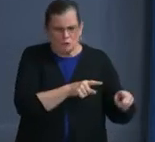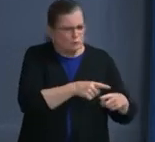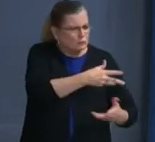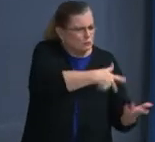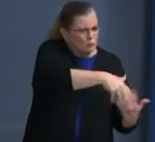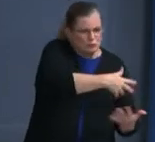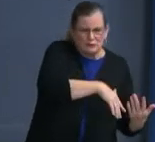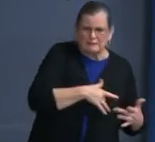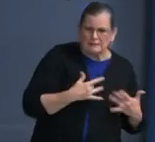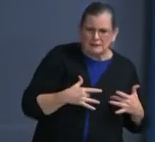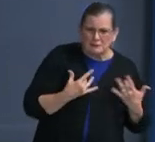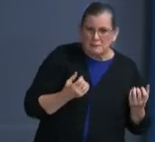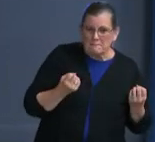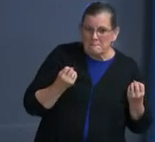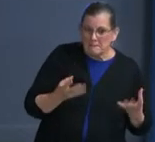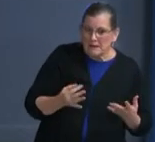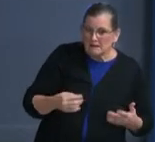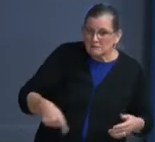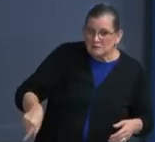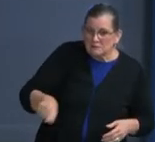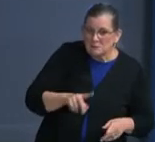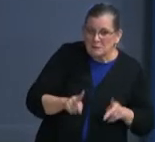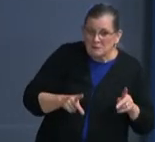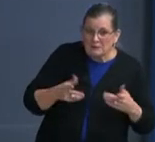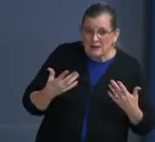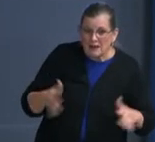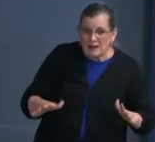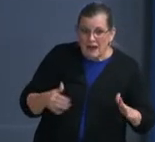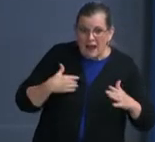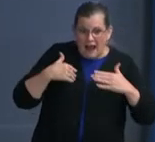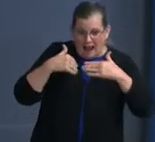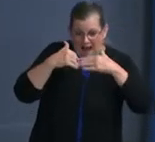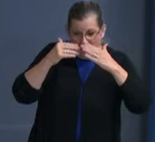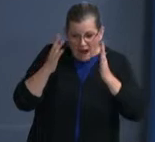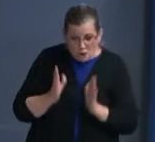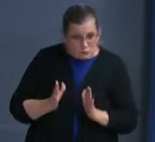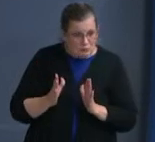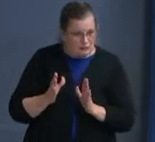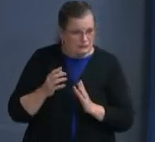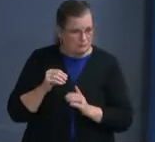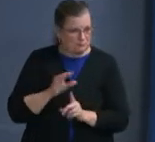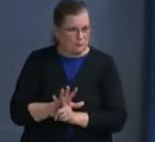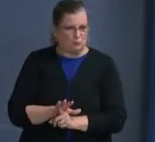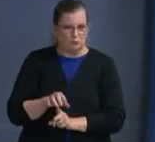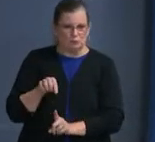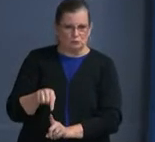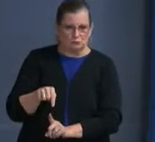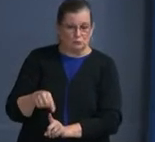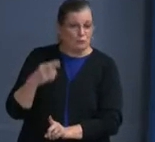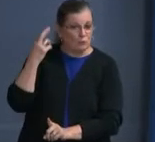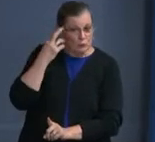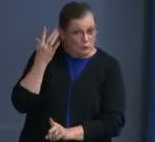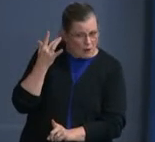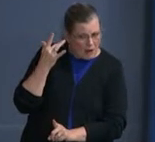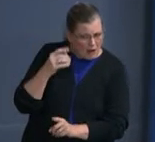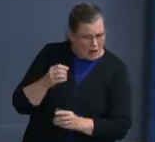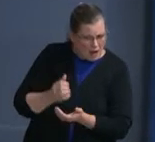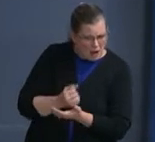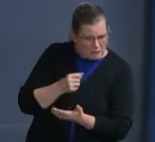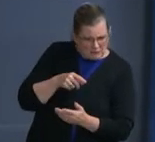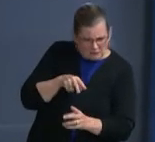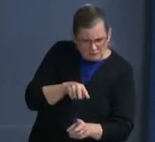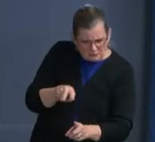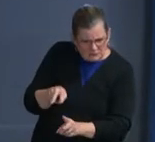many of these folks have had a household exposure. And the reason why I've asked for the opportunity to highlight that is that